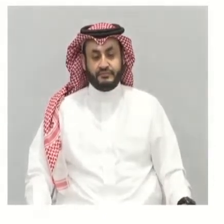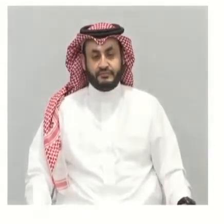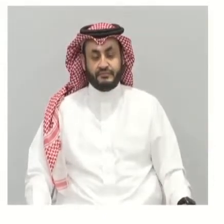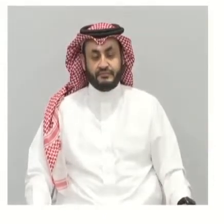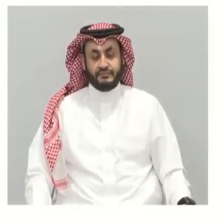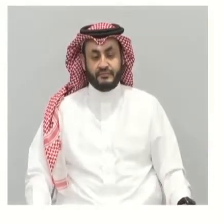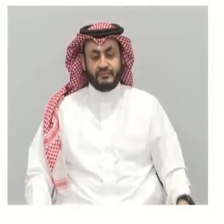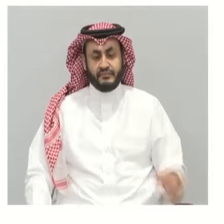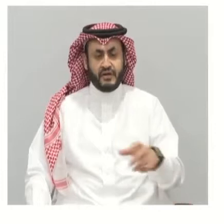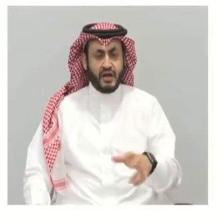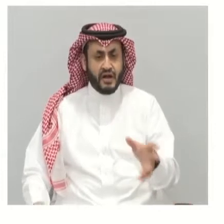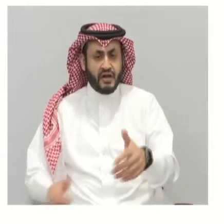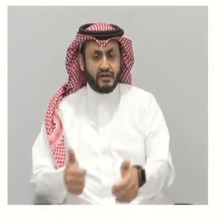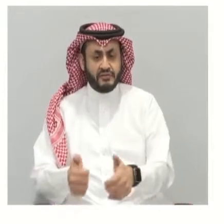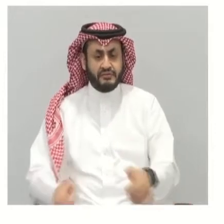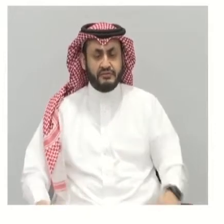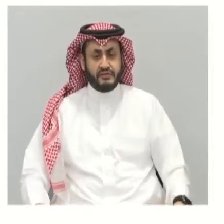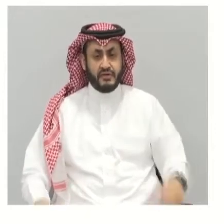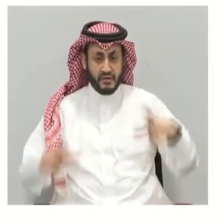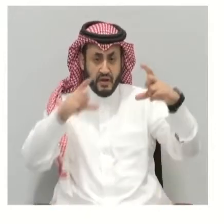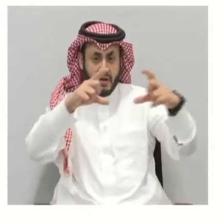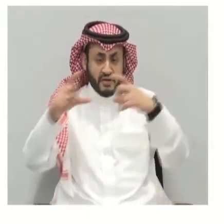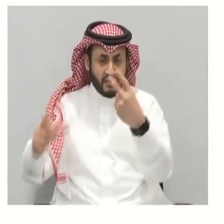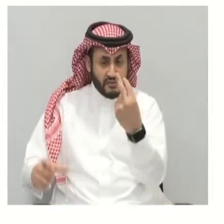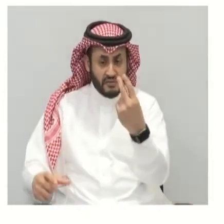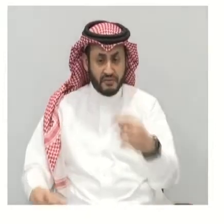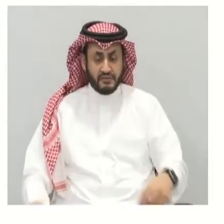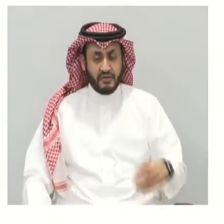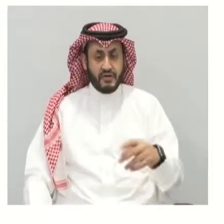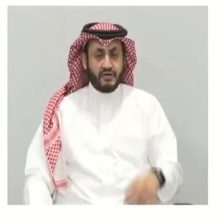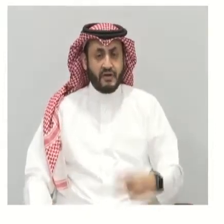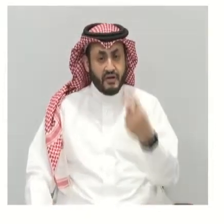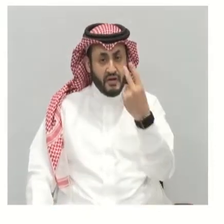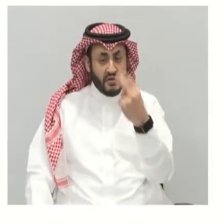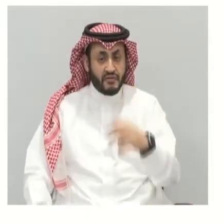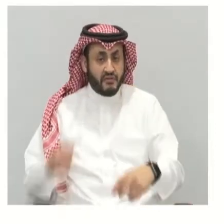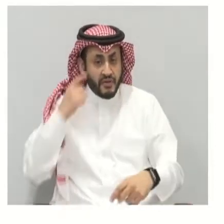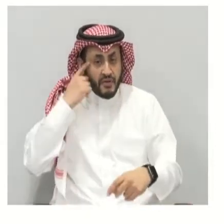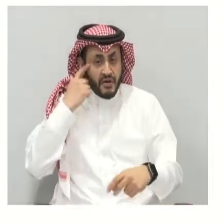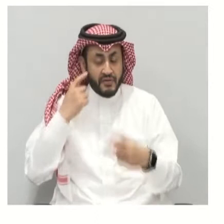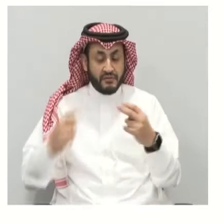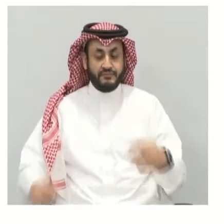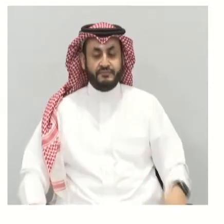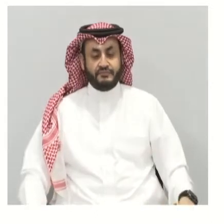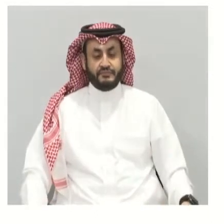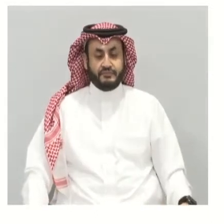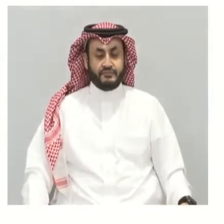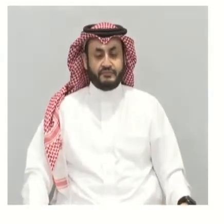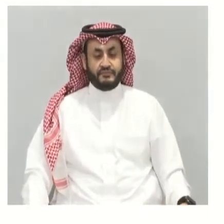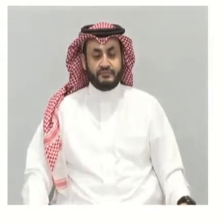There are two full-time video games television networks in Korea, and competitive gaming